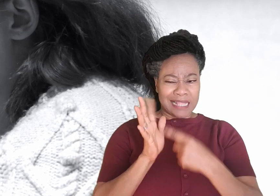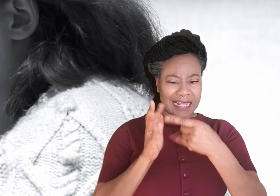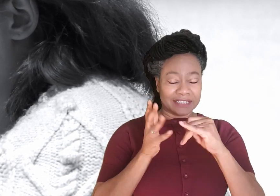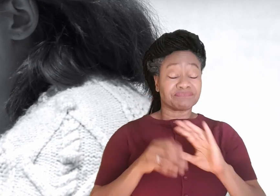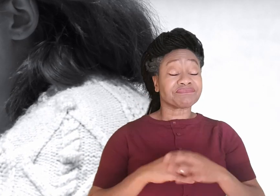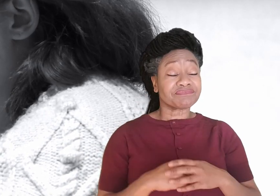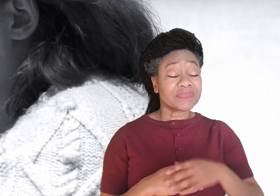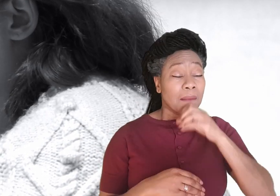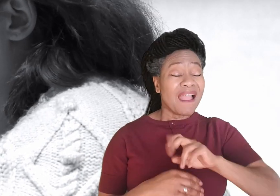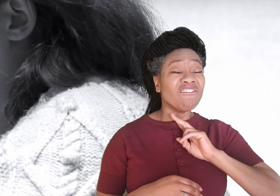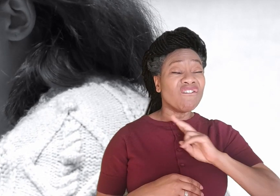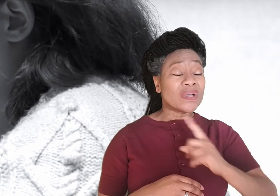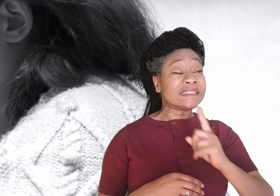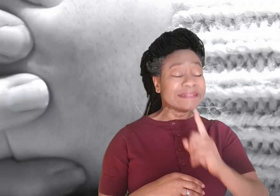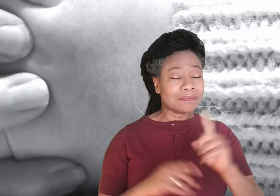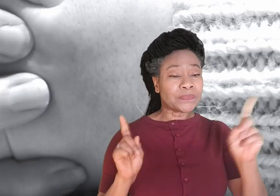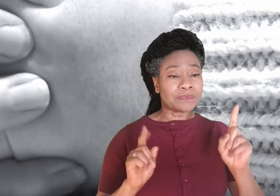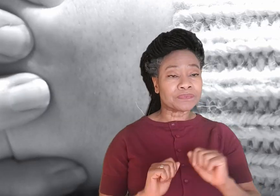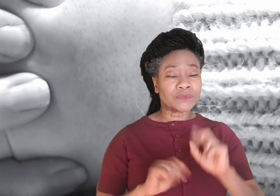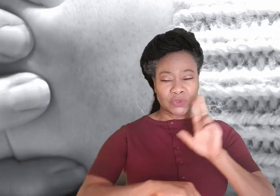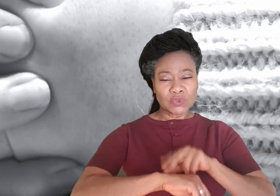So, Miss Buckle, what can I help you with today?